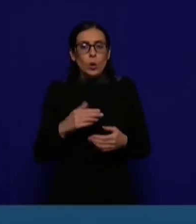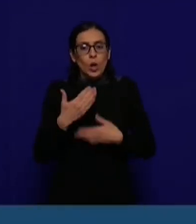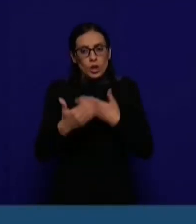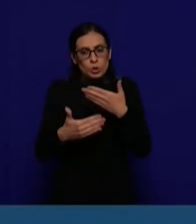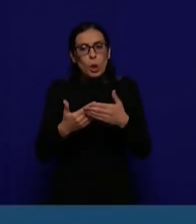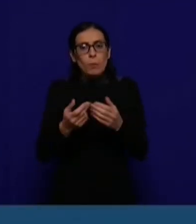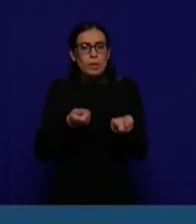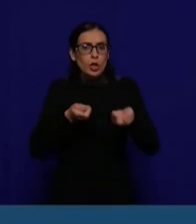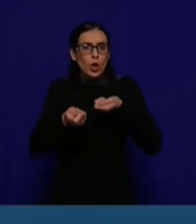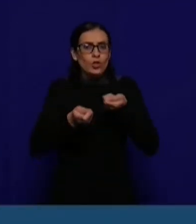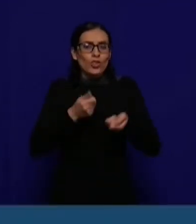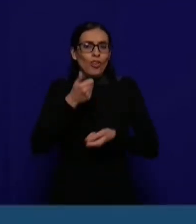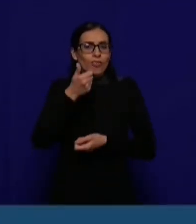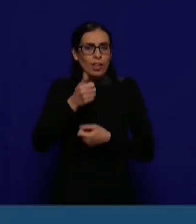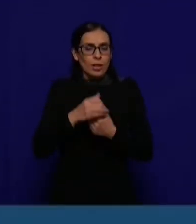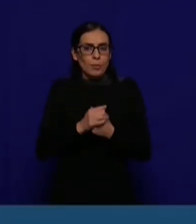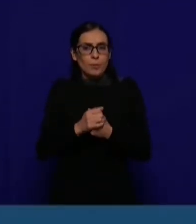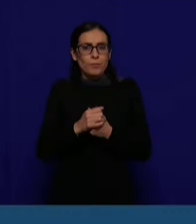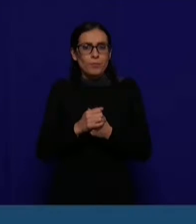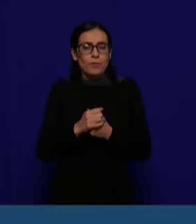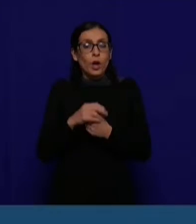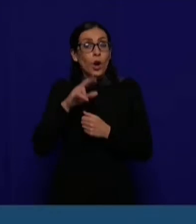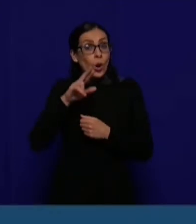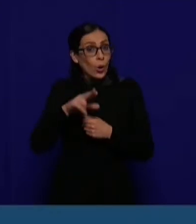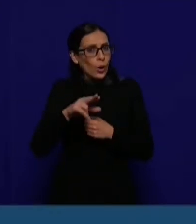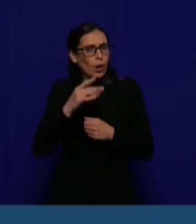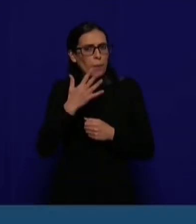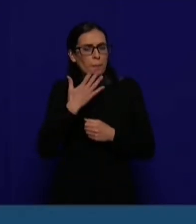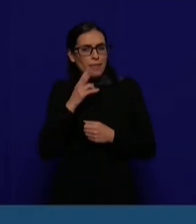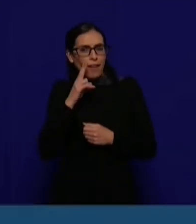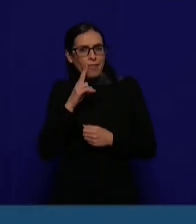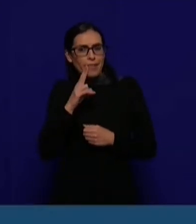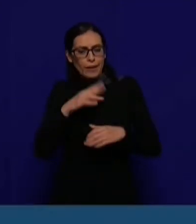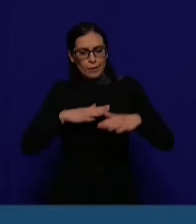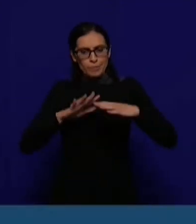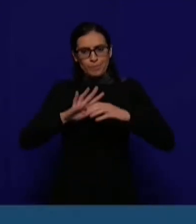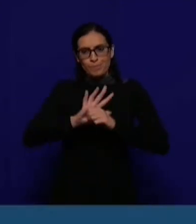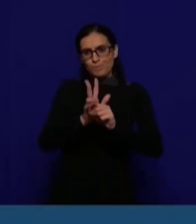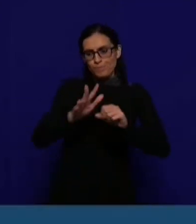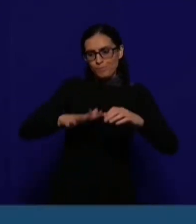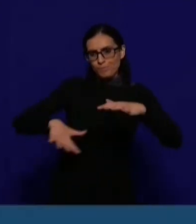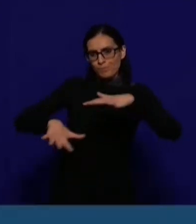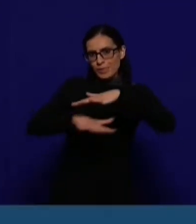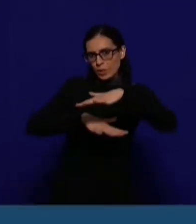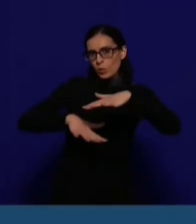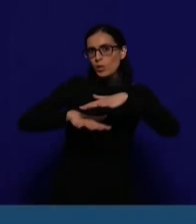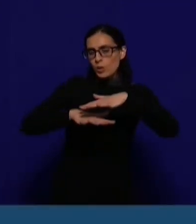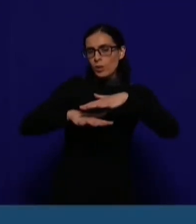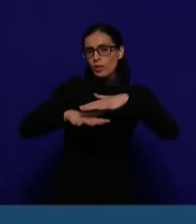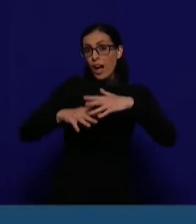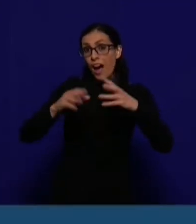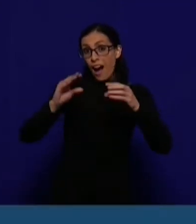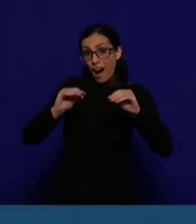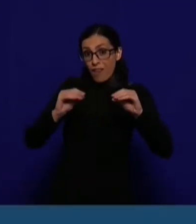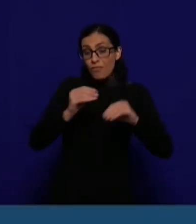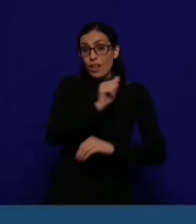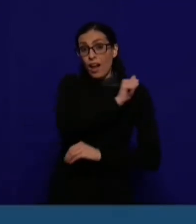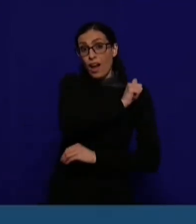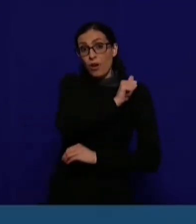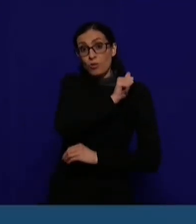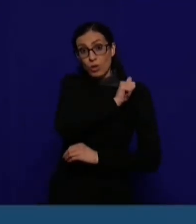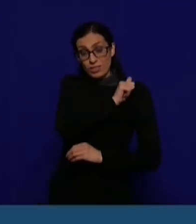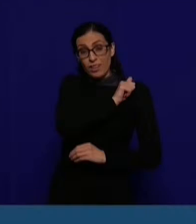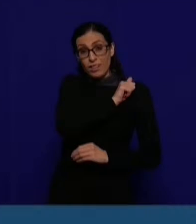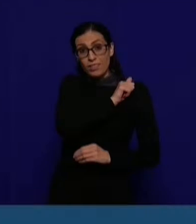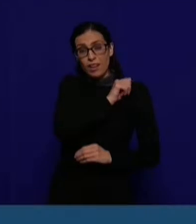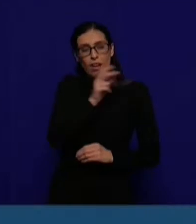kontroll. Anke jekk tħares lejn modeling ta' x'ikun qed jiġri fil-pandemija, ħafna awtoritajiet li jagħmlu modeling ikunu wkoll